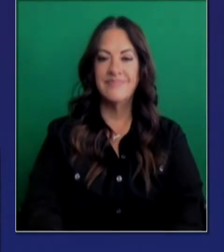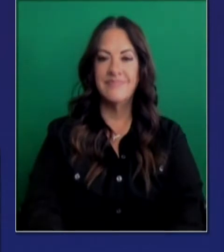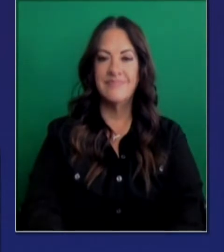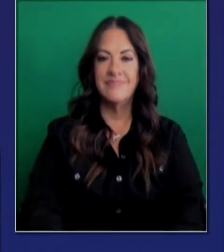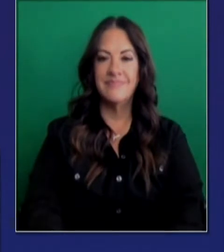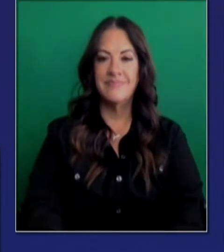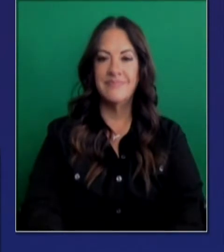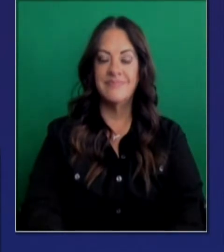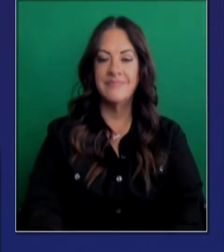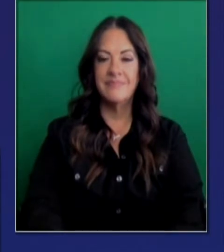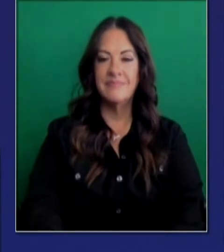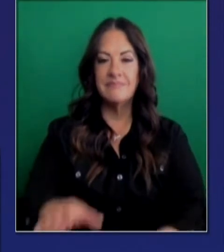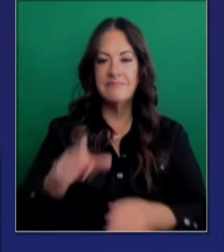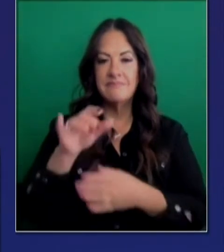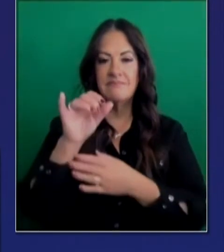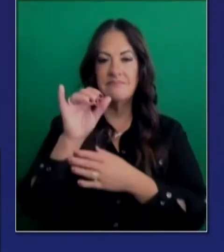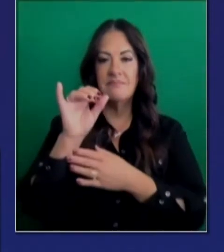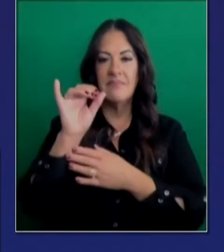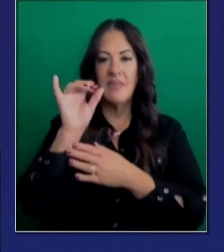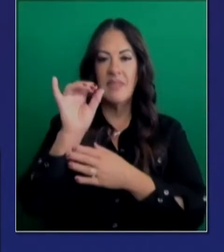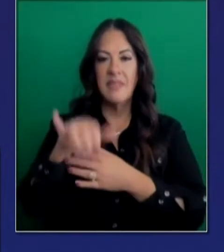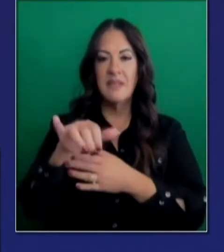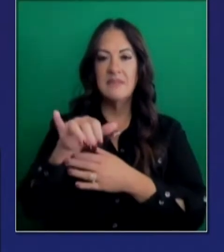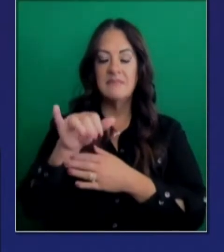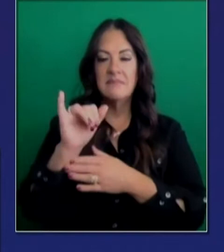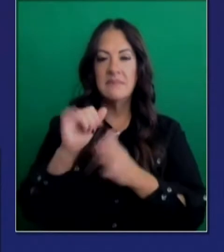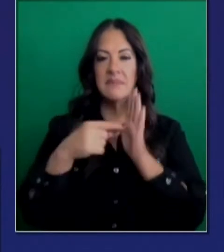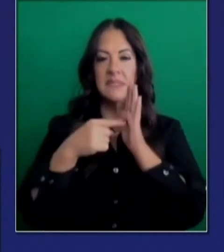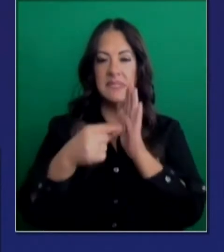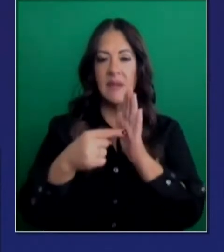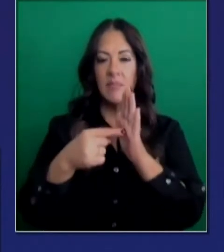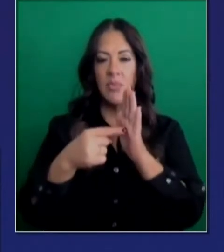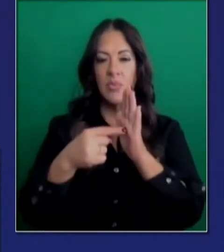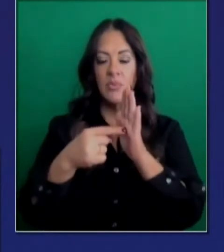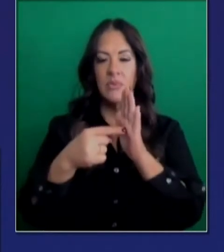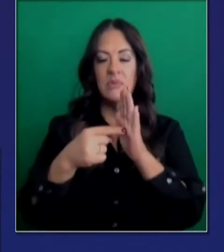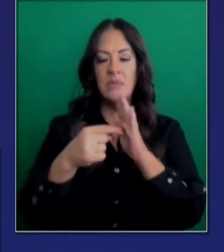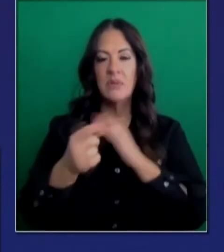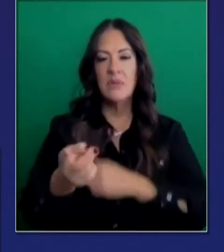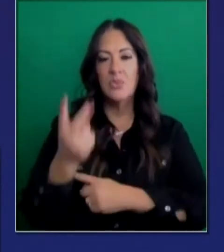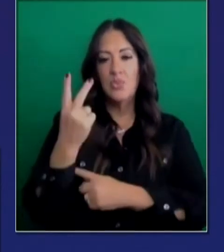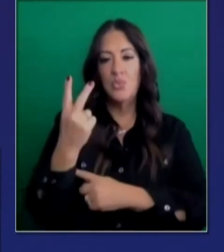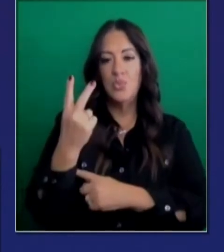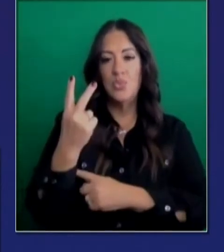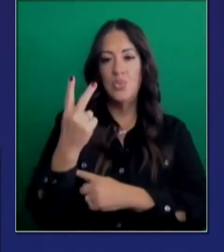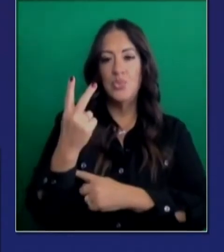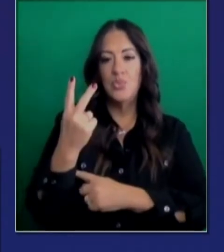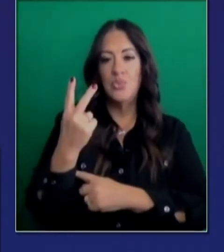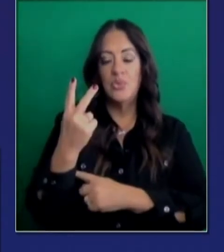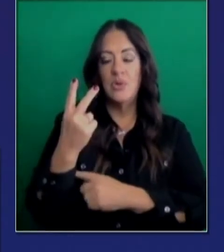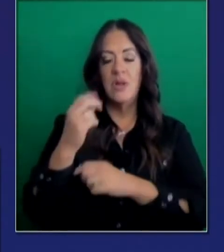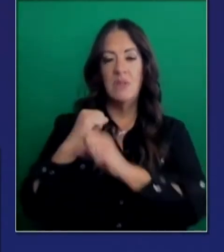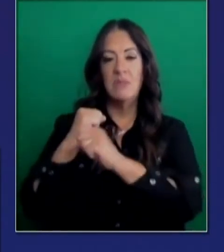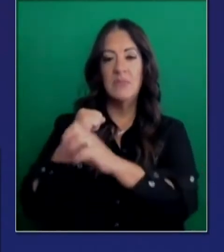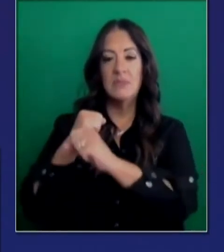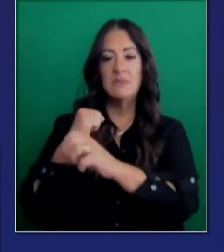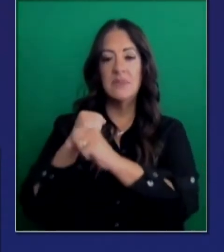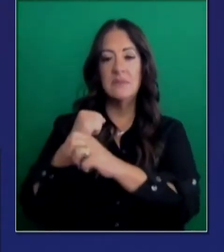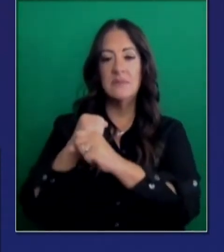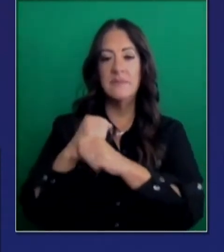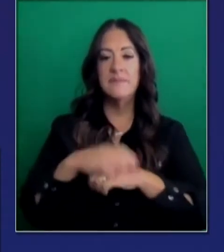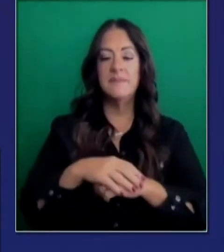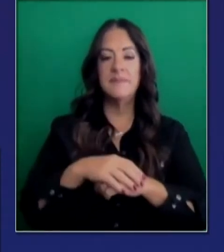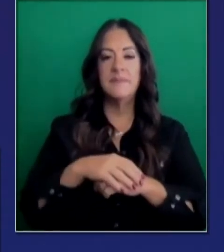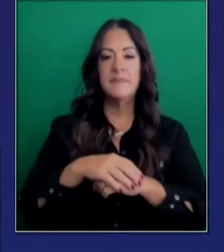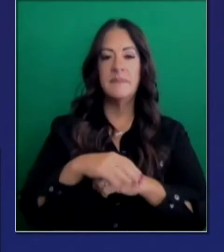So that's just an example of two of the new pieces that we're putting out. This will complement, again, a lot of what